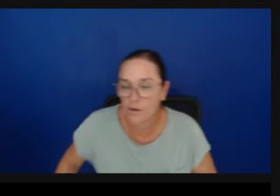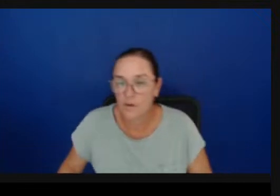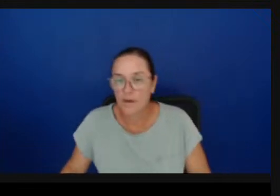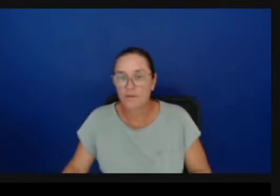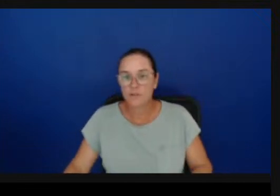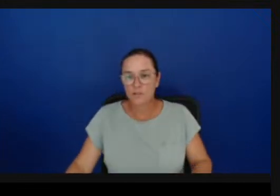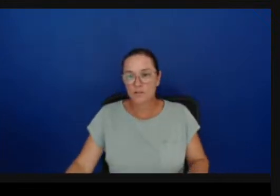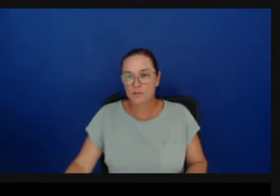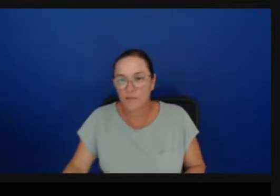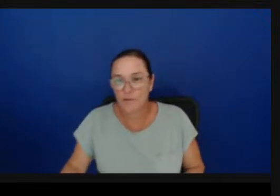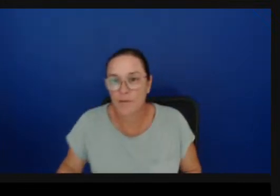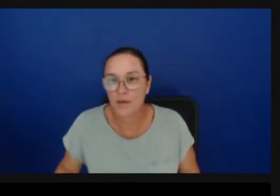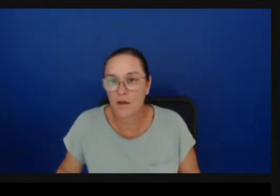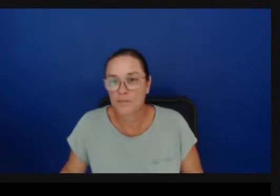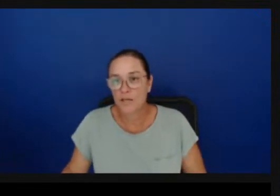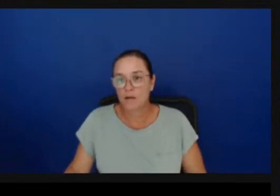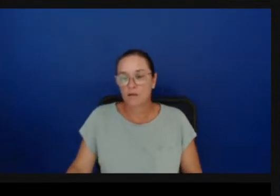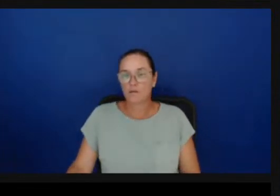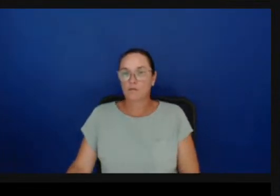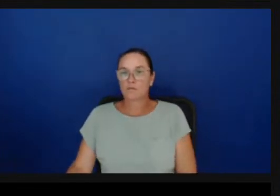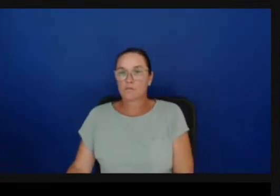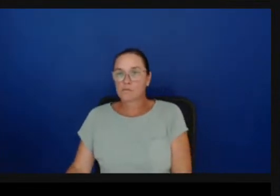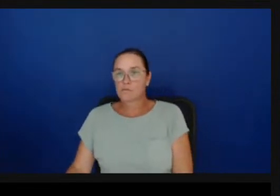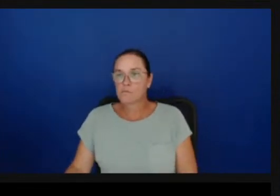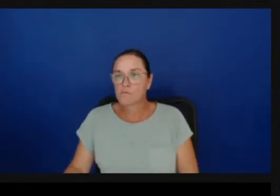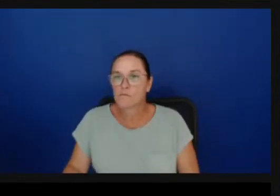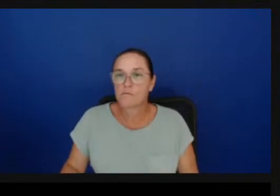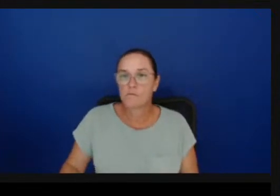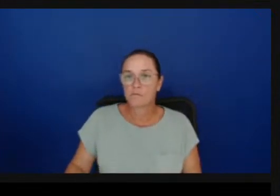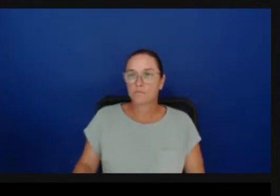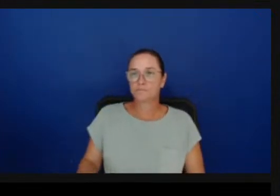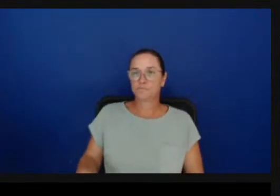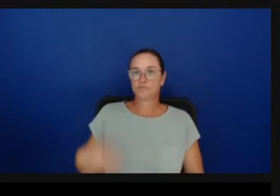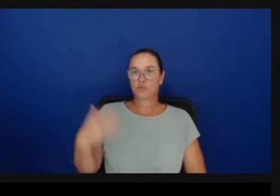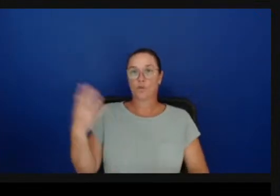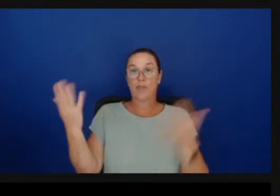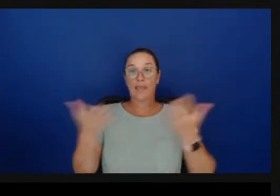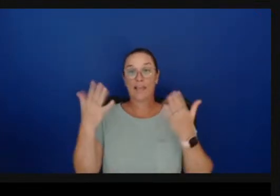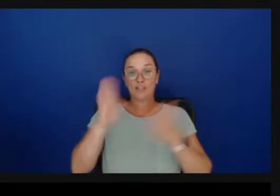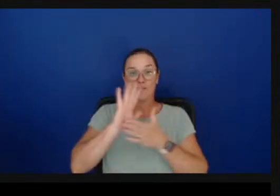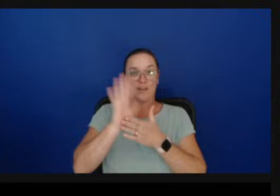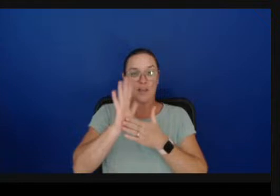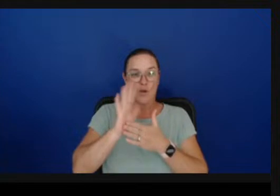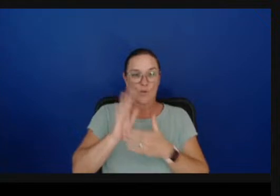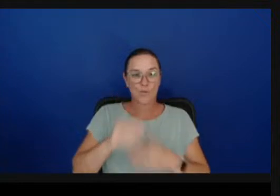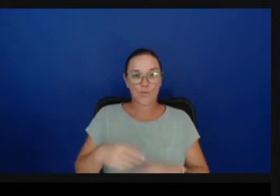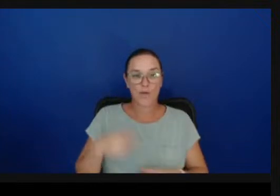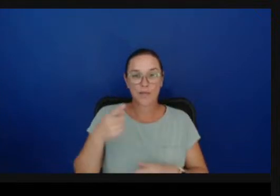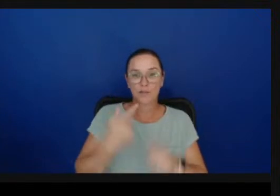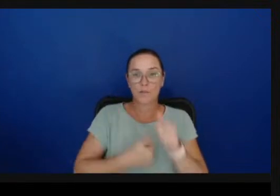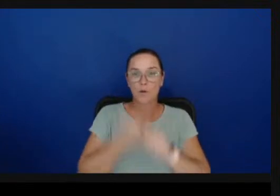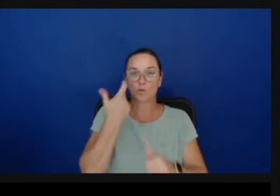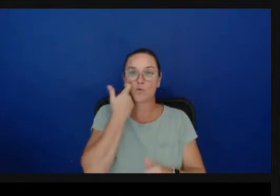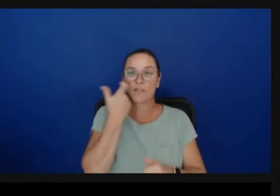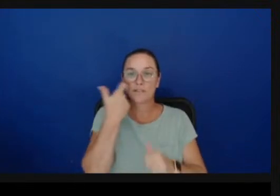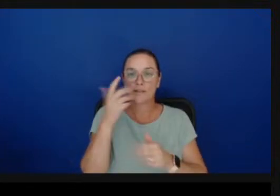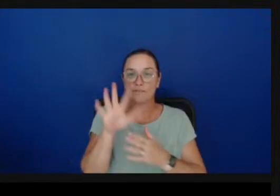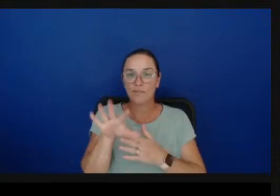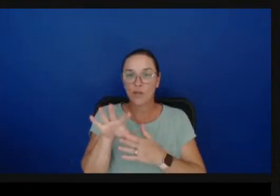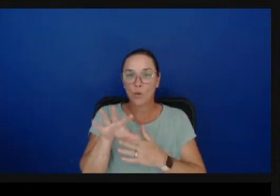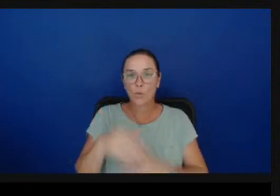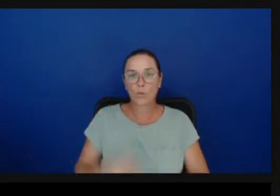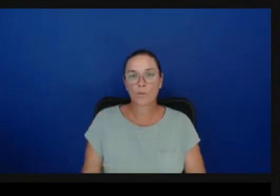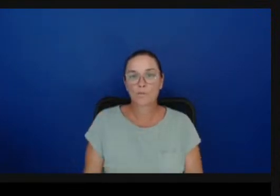And let's get this on the stage here. Here it is. So this is the most recent video, aerial